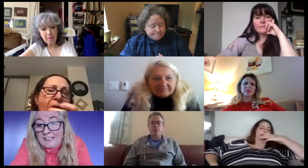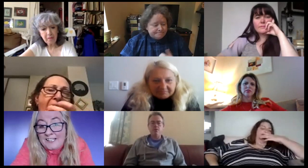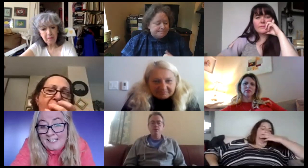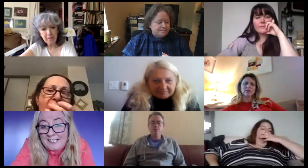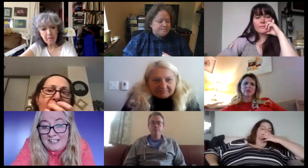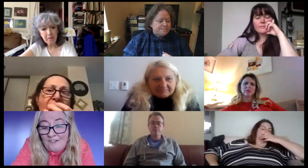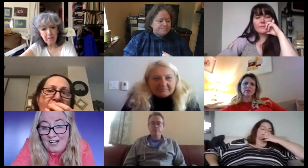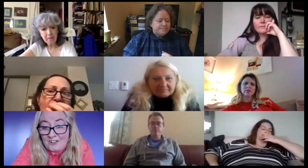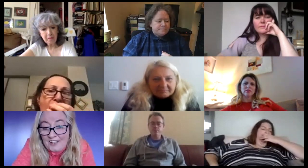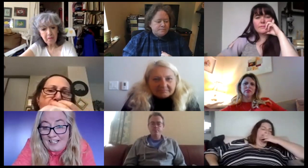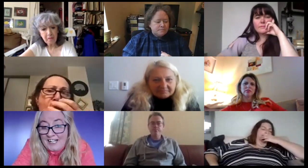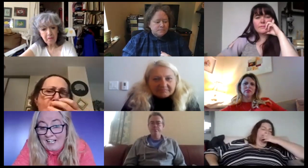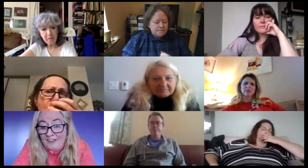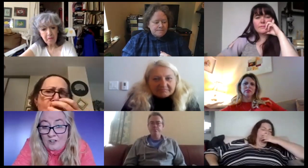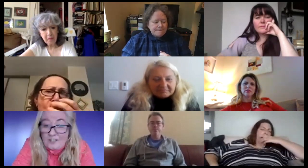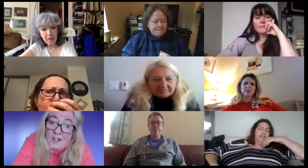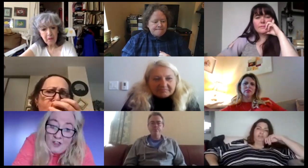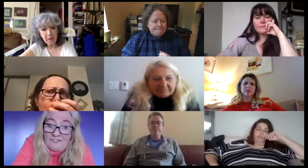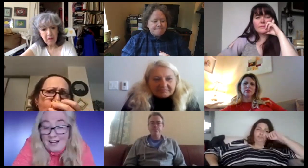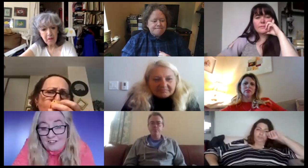So that is a factor that I had thought of. Another factor,